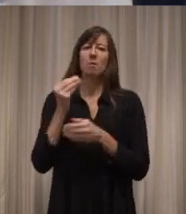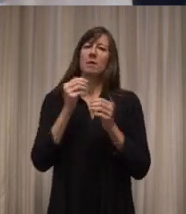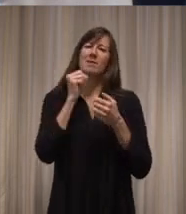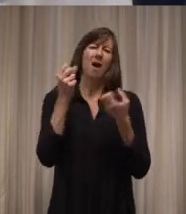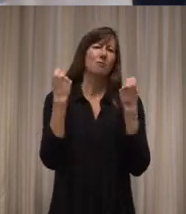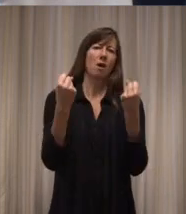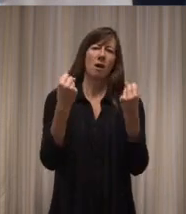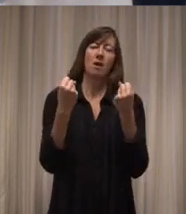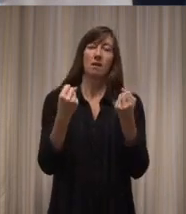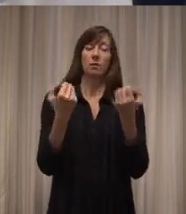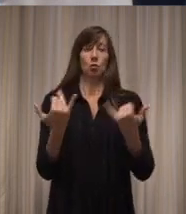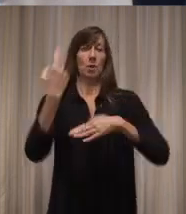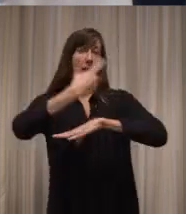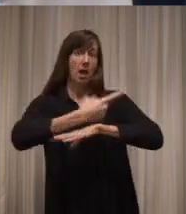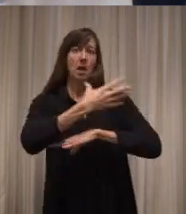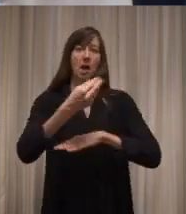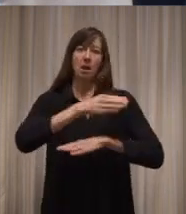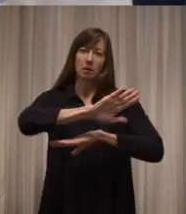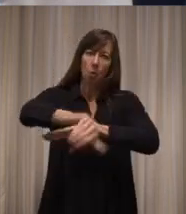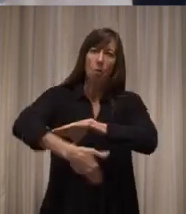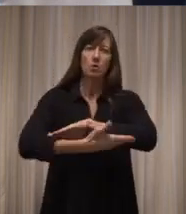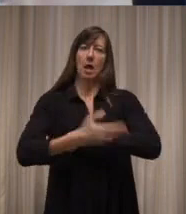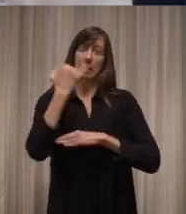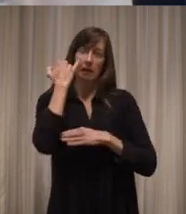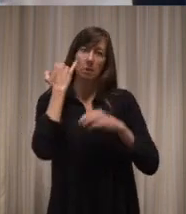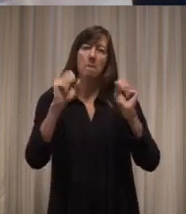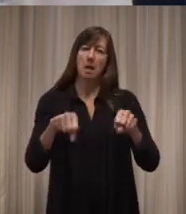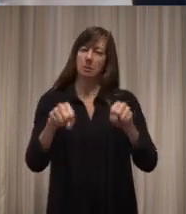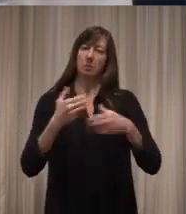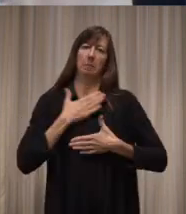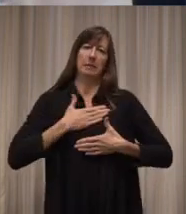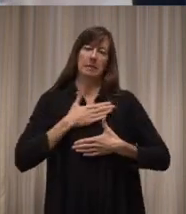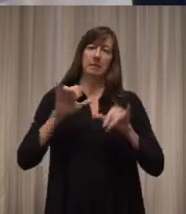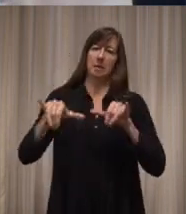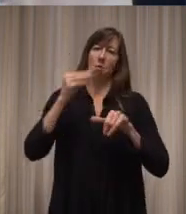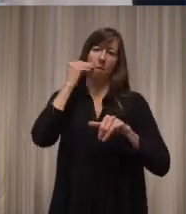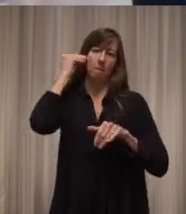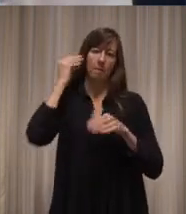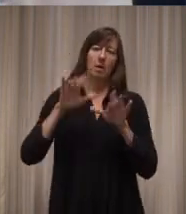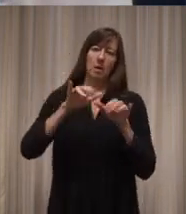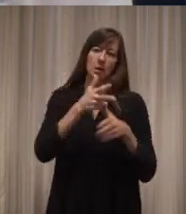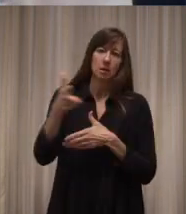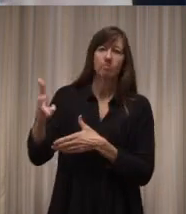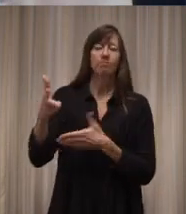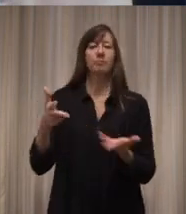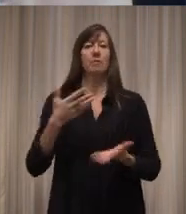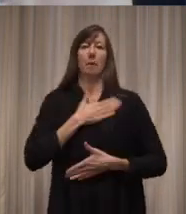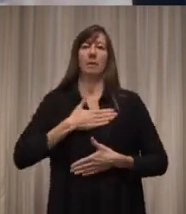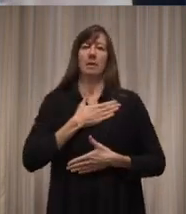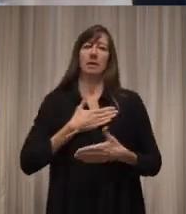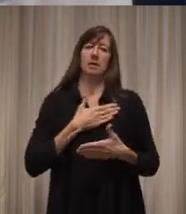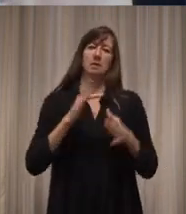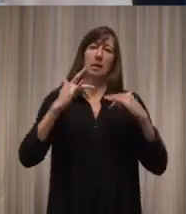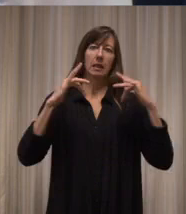the night if possible. There are still several roads that need attention, and also keeping traffic off of the roads